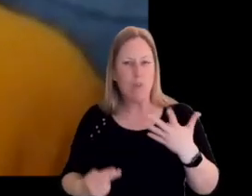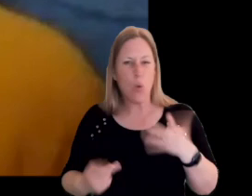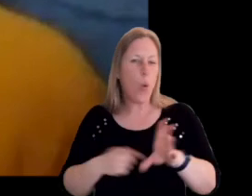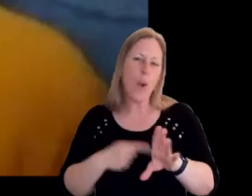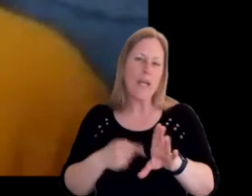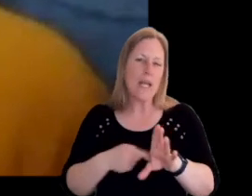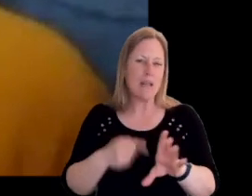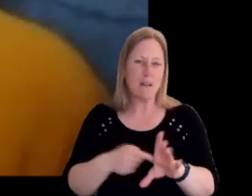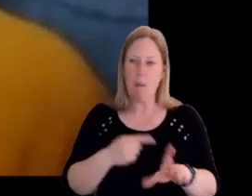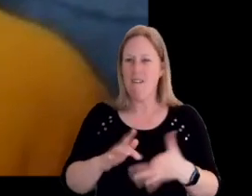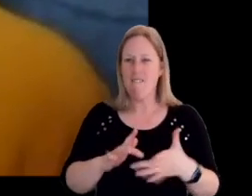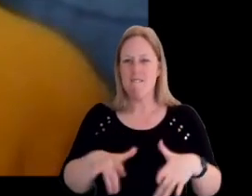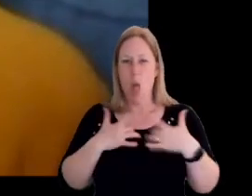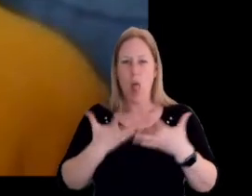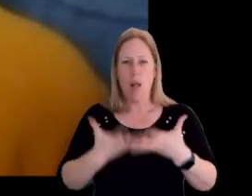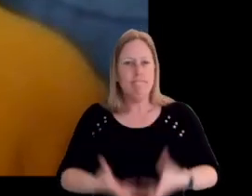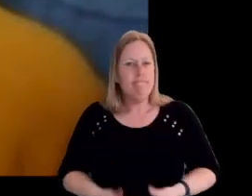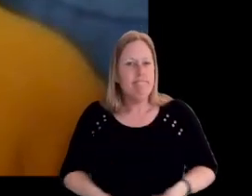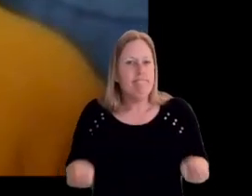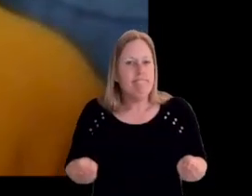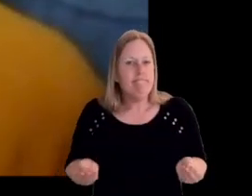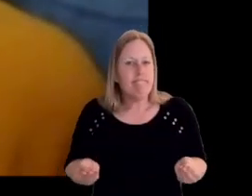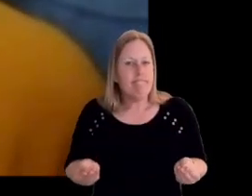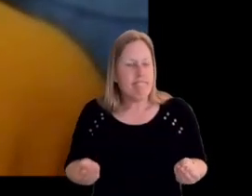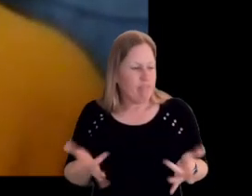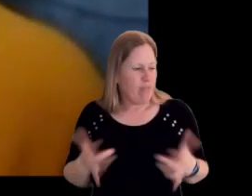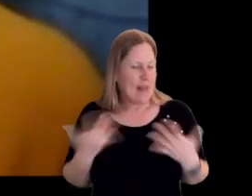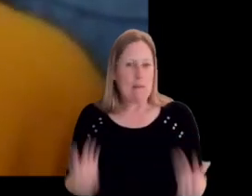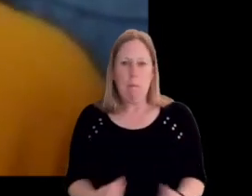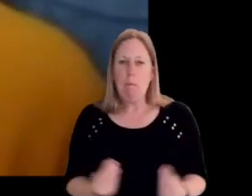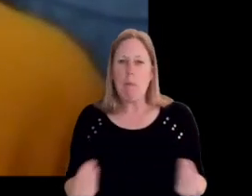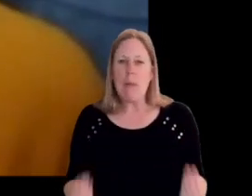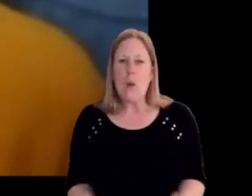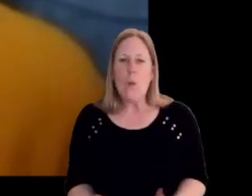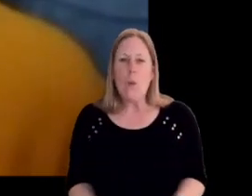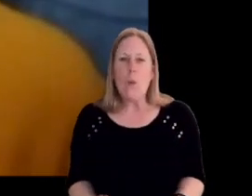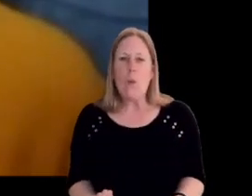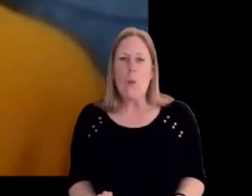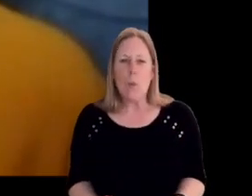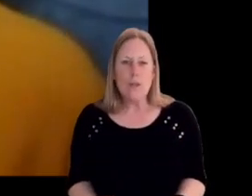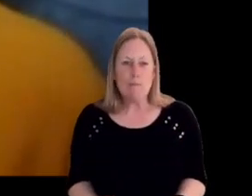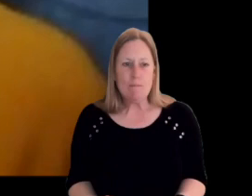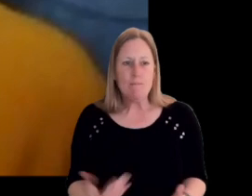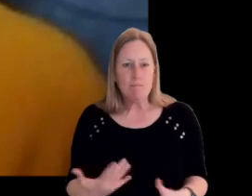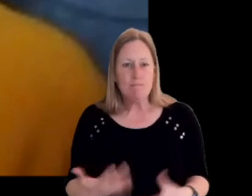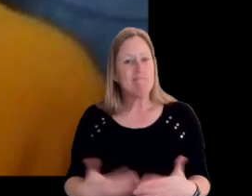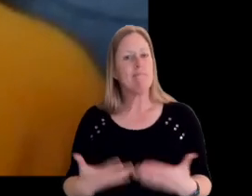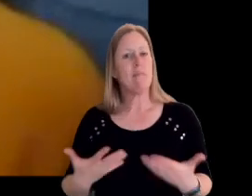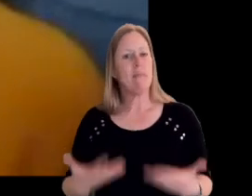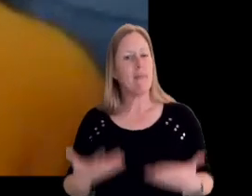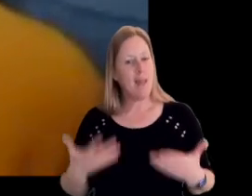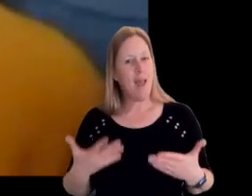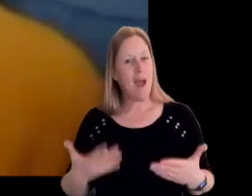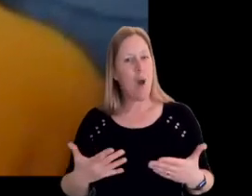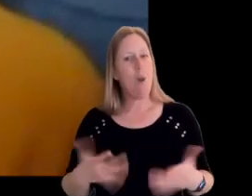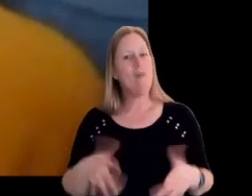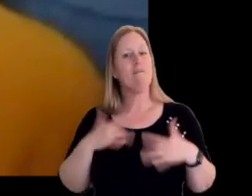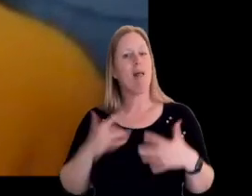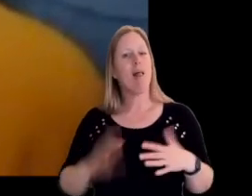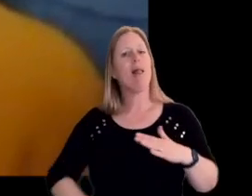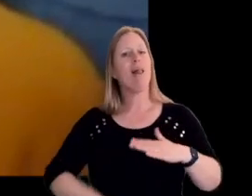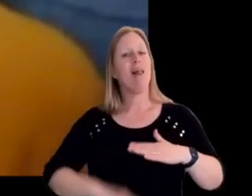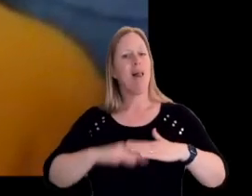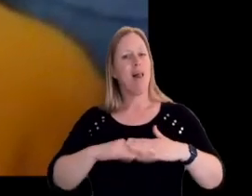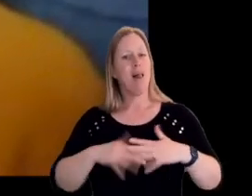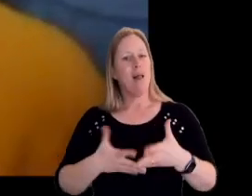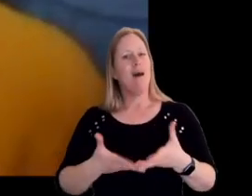left a hole in my innards. There was always this hole there. So now I'm able to